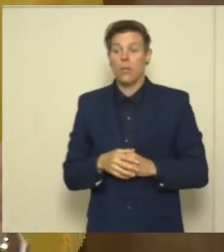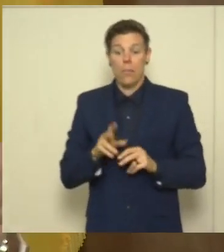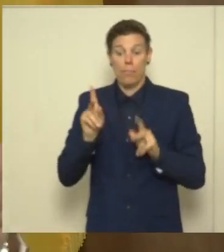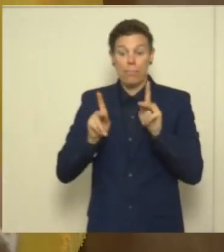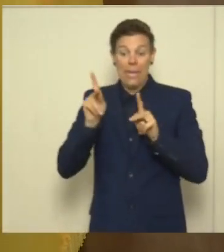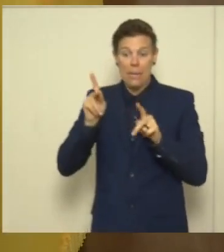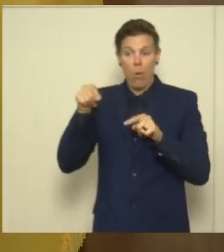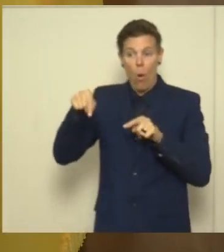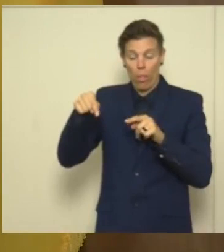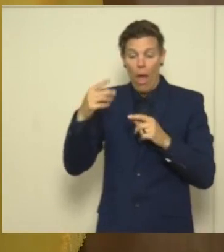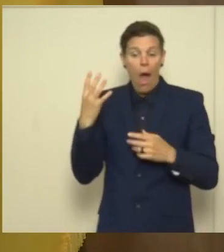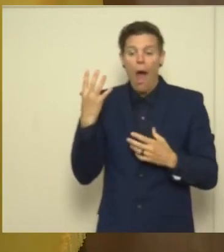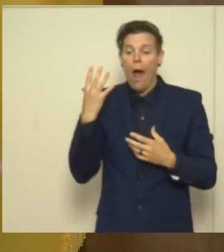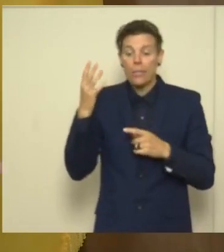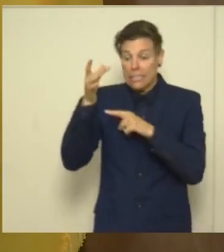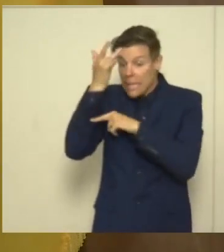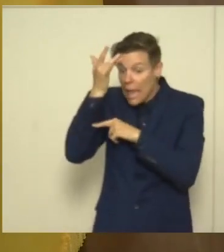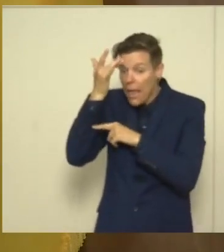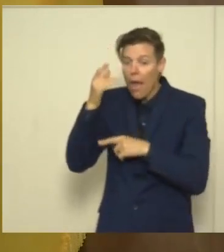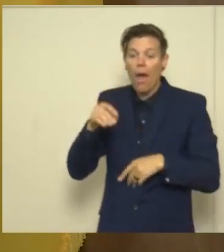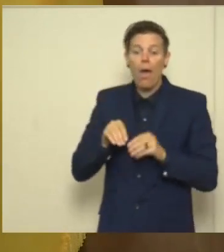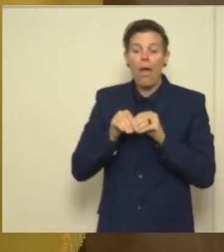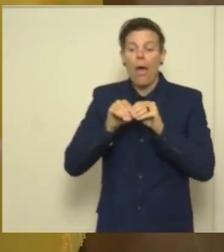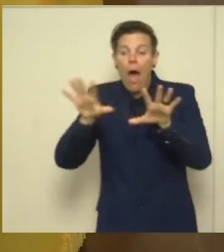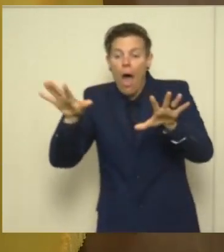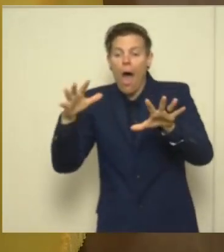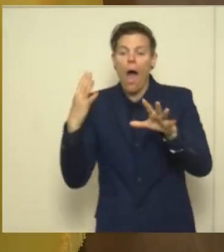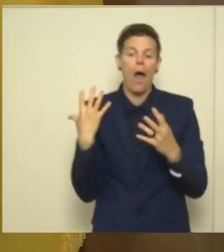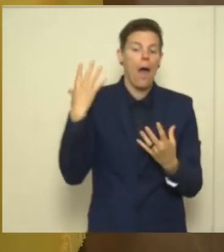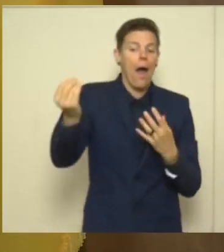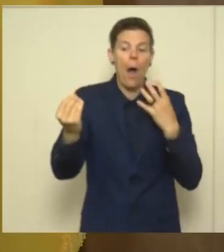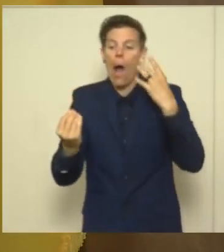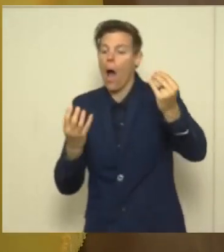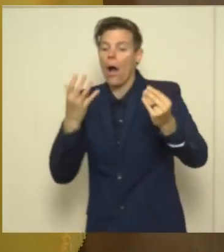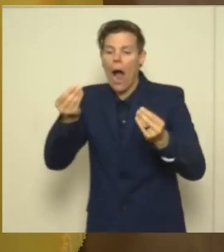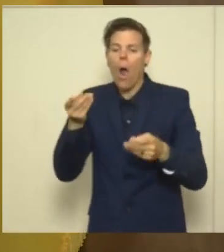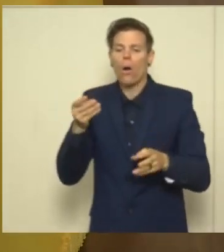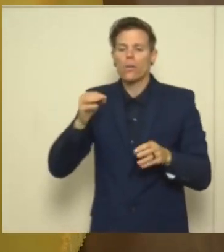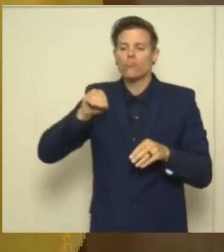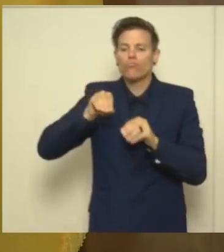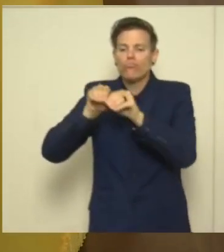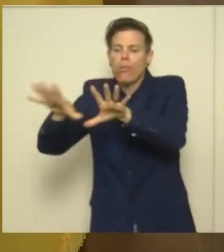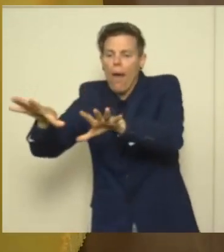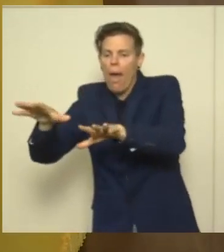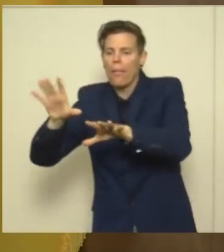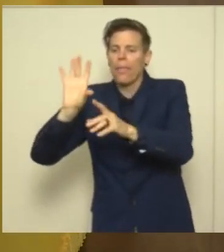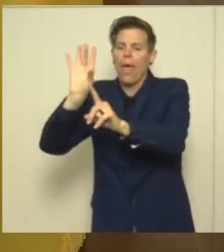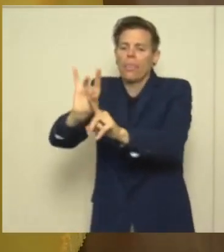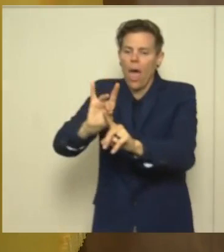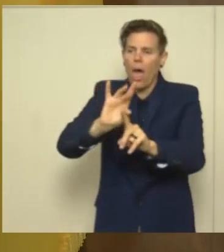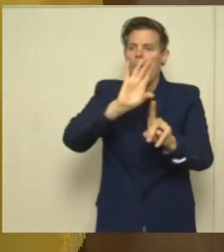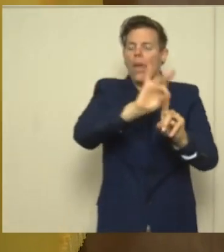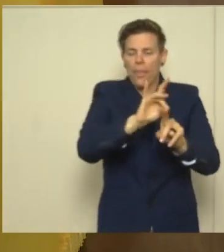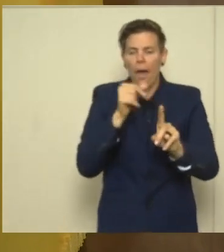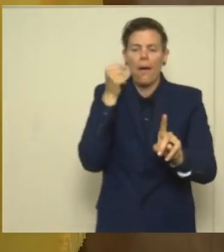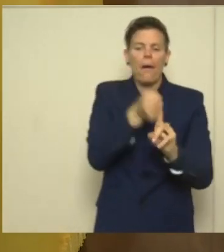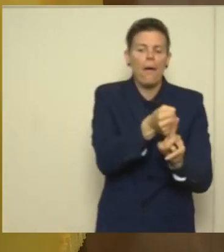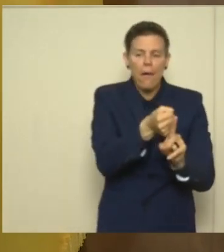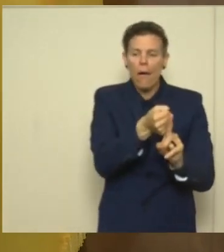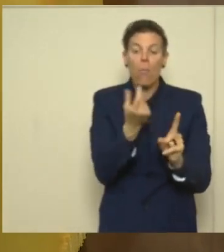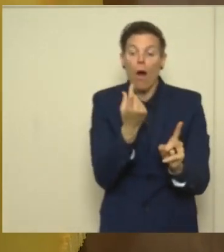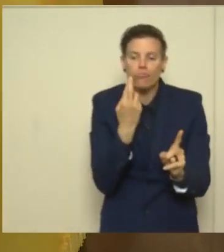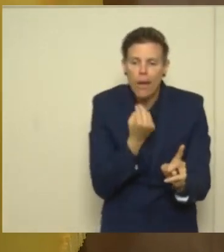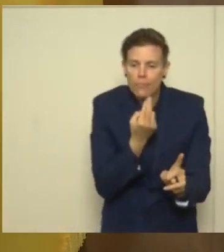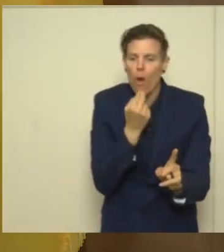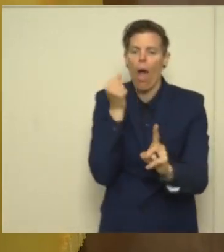activities, this is a very bad marriage, and we can see it play out in any number of ways, and it's one of the reasons we collect